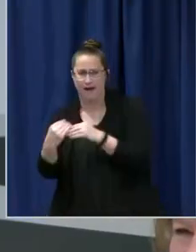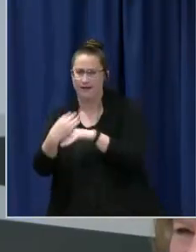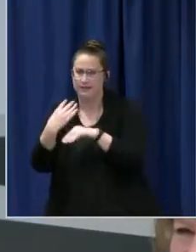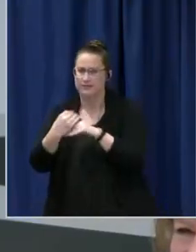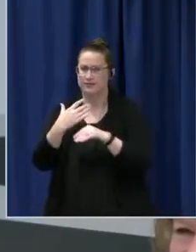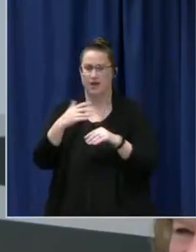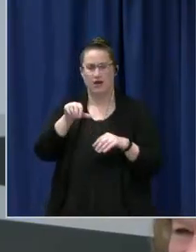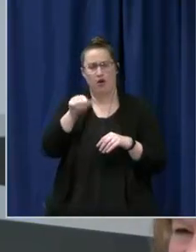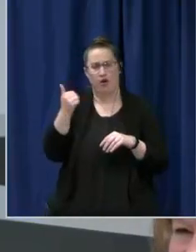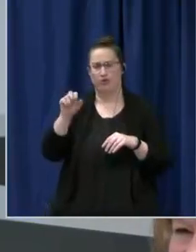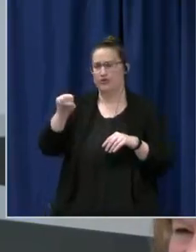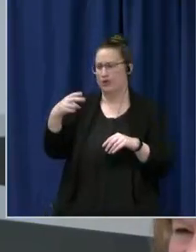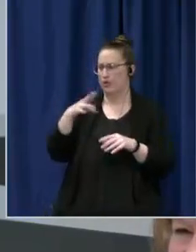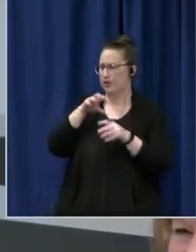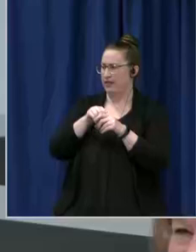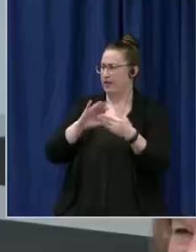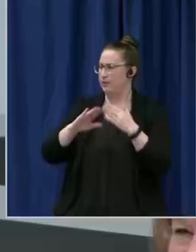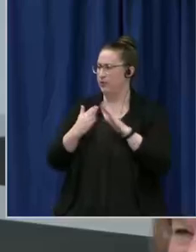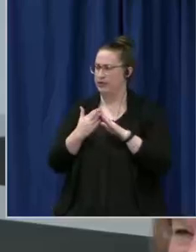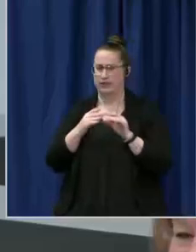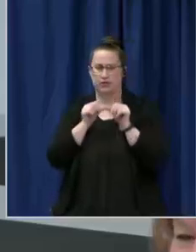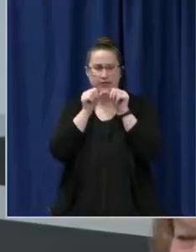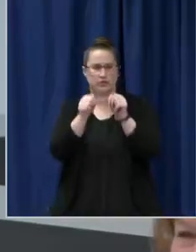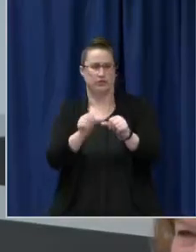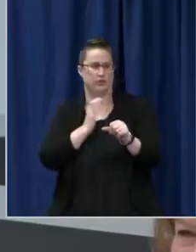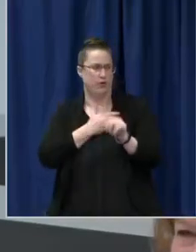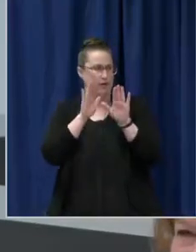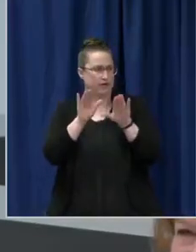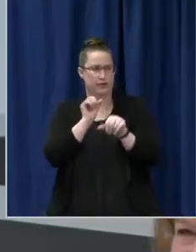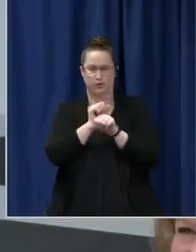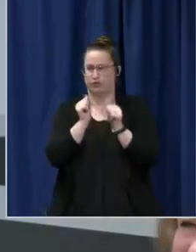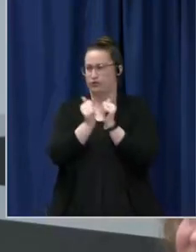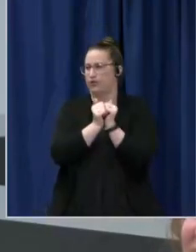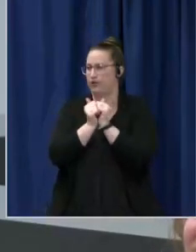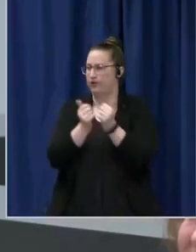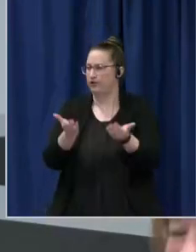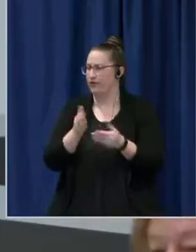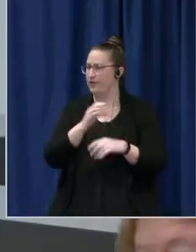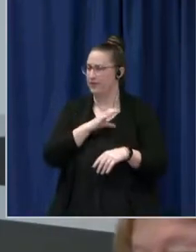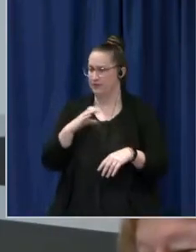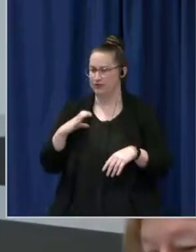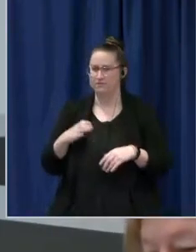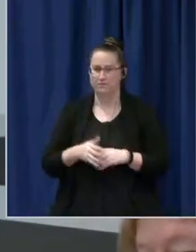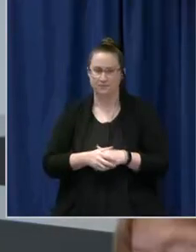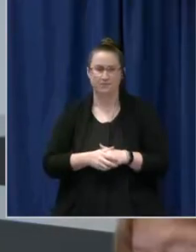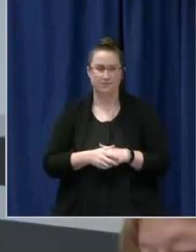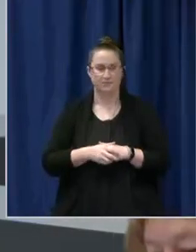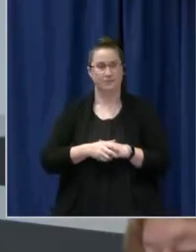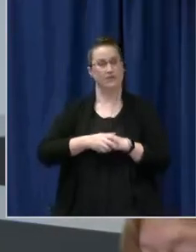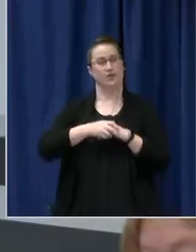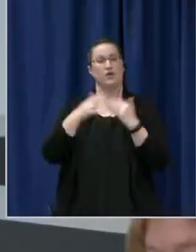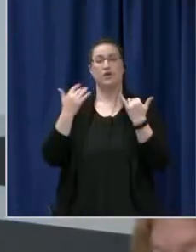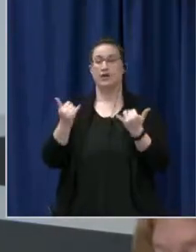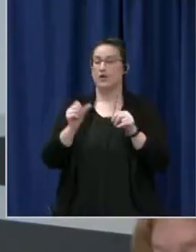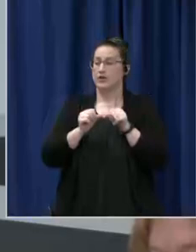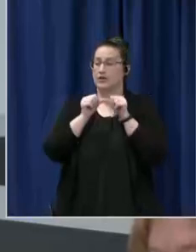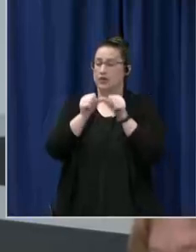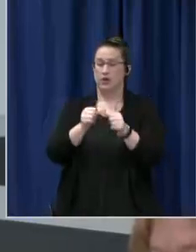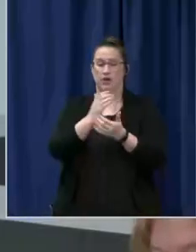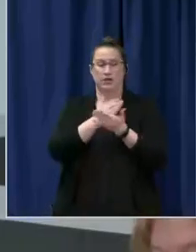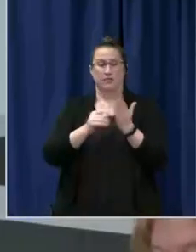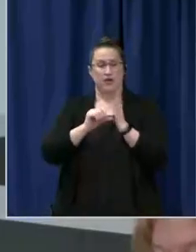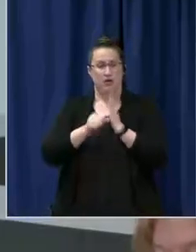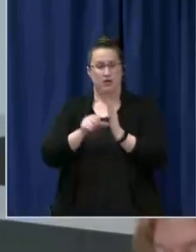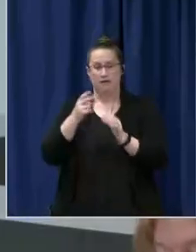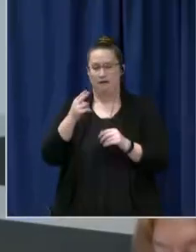in the community so that we can continue our excellent work here at the Commission. So now, to continue on with some of our highlights